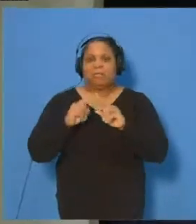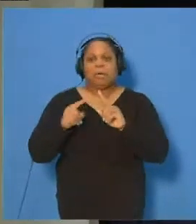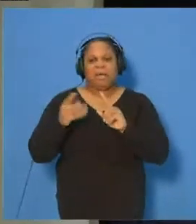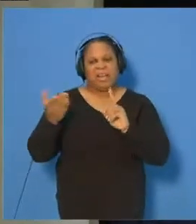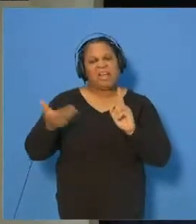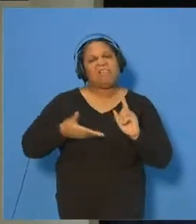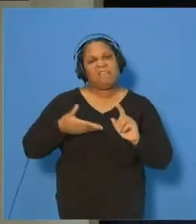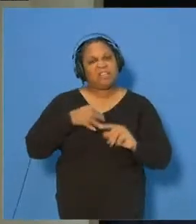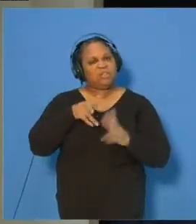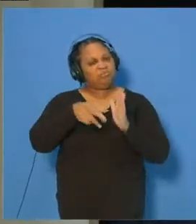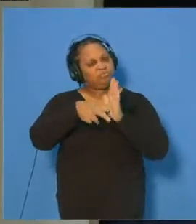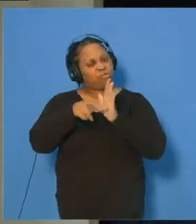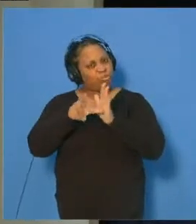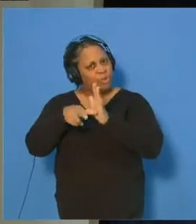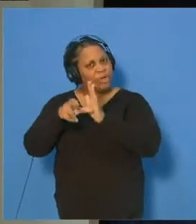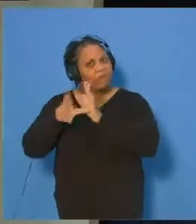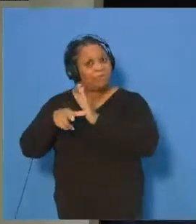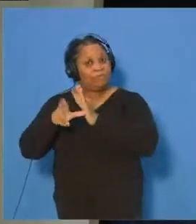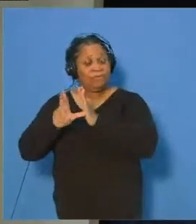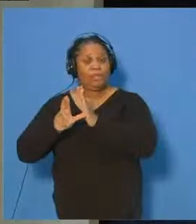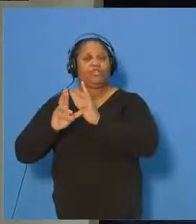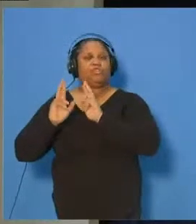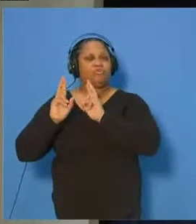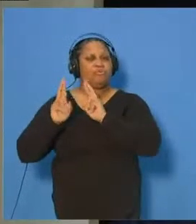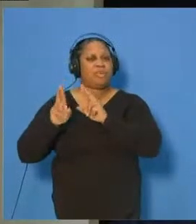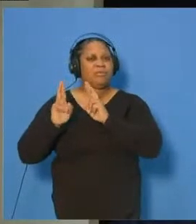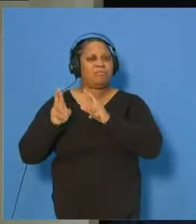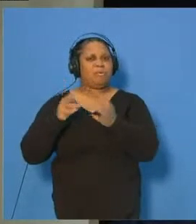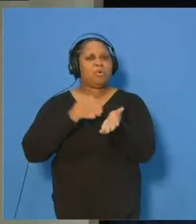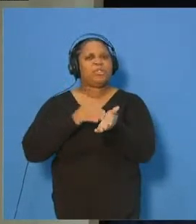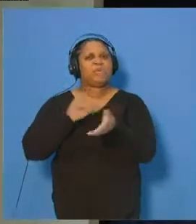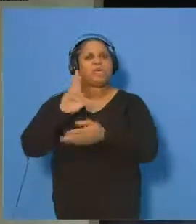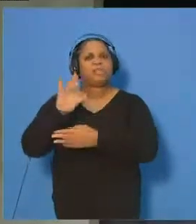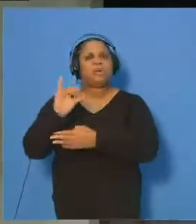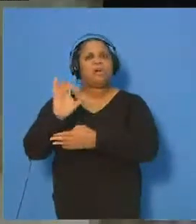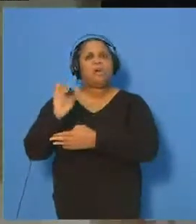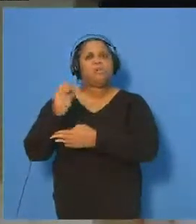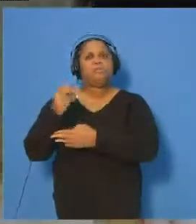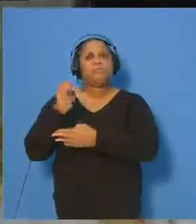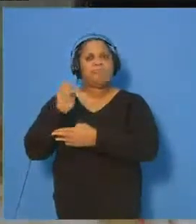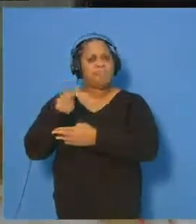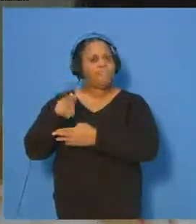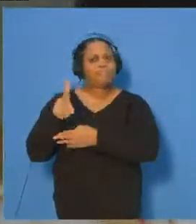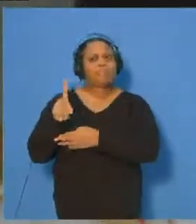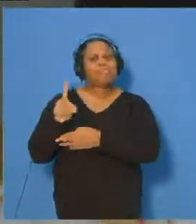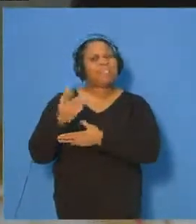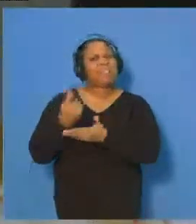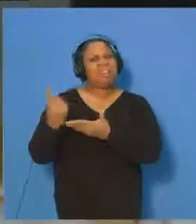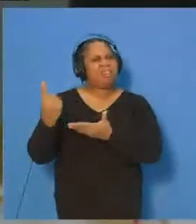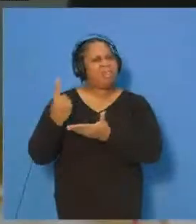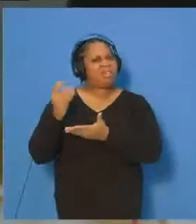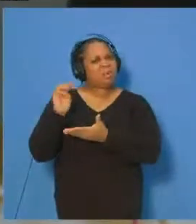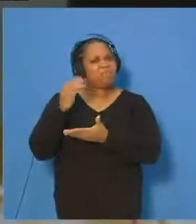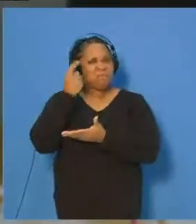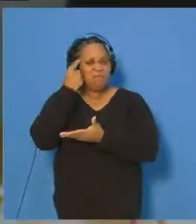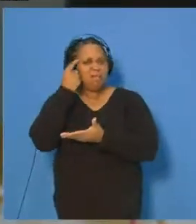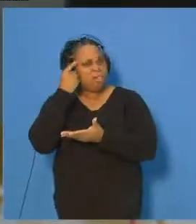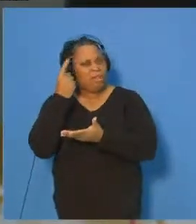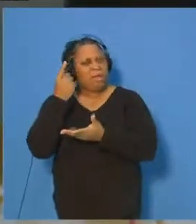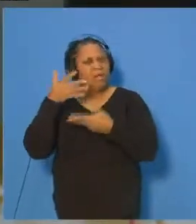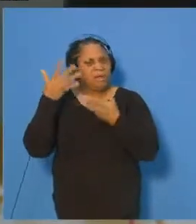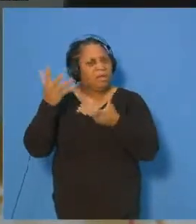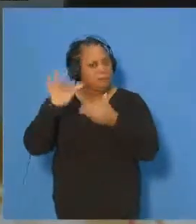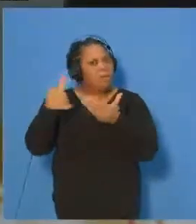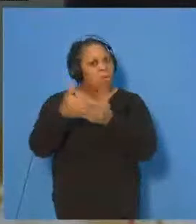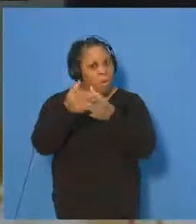you perhaps to review the report of Dr. Richmond, who was here last week, I think Monday actually, who provided all